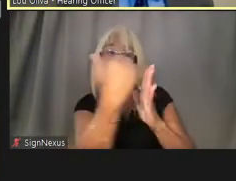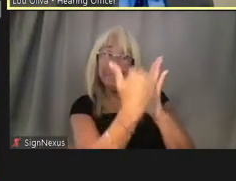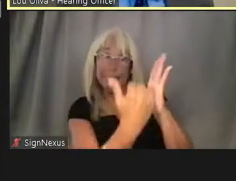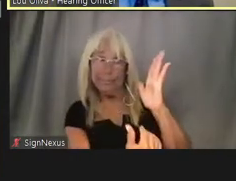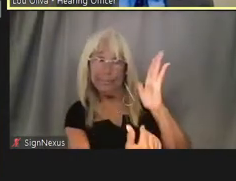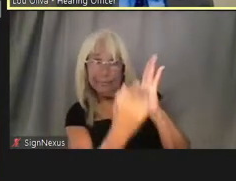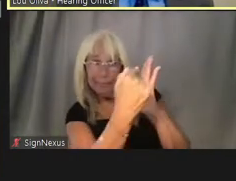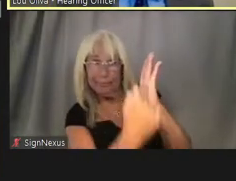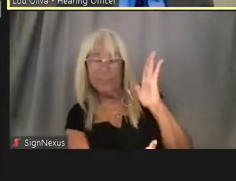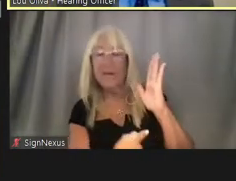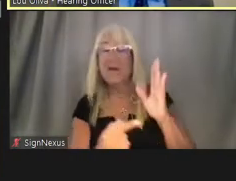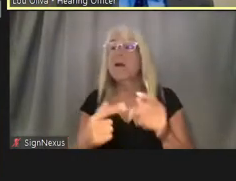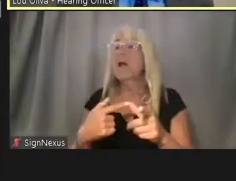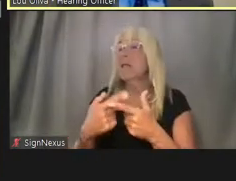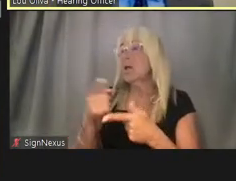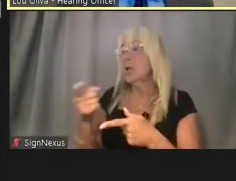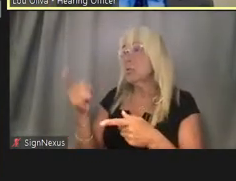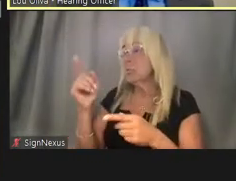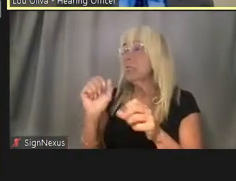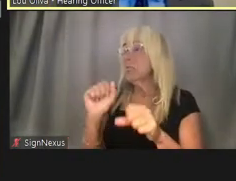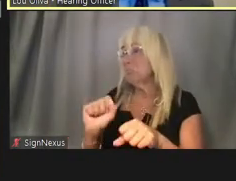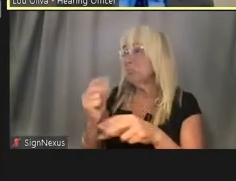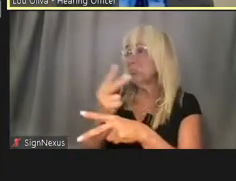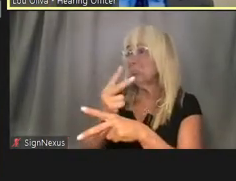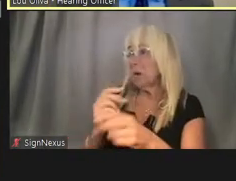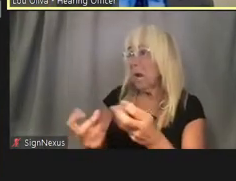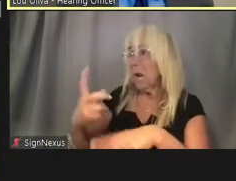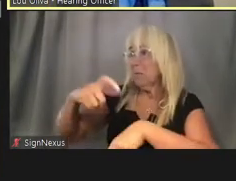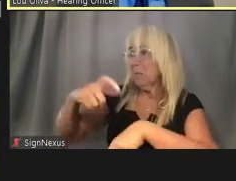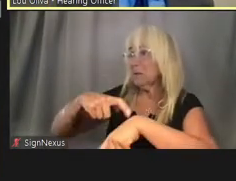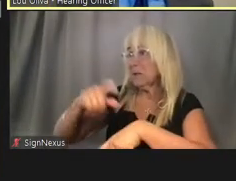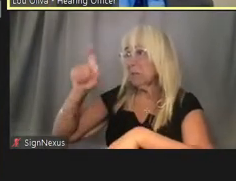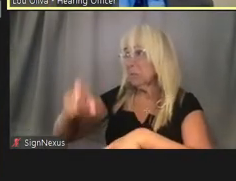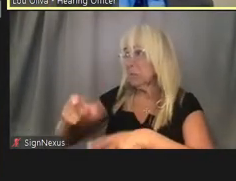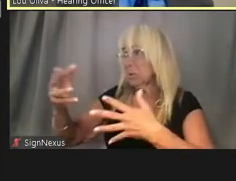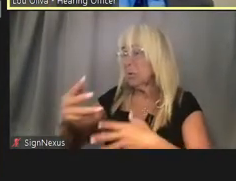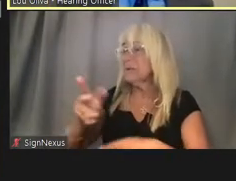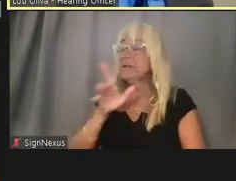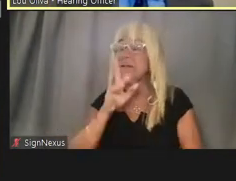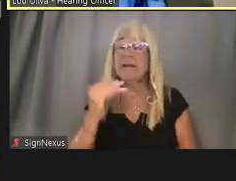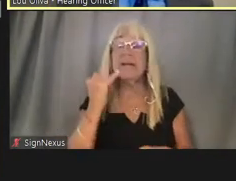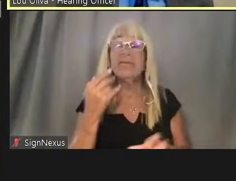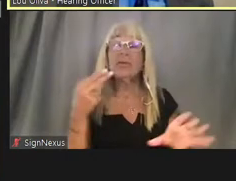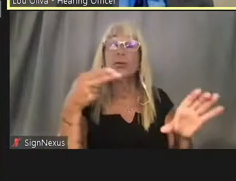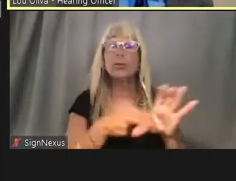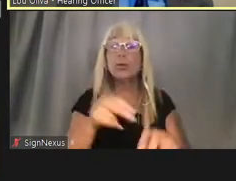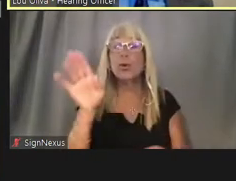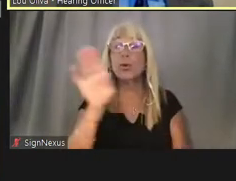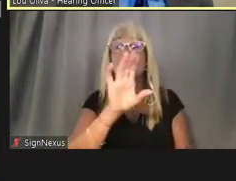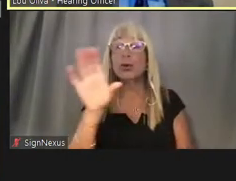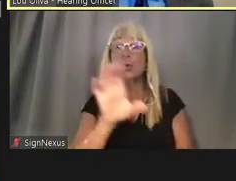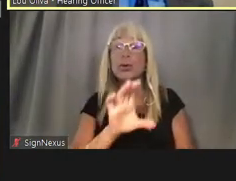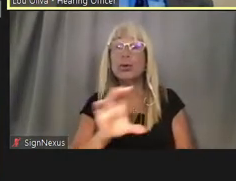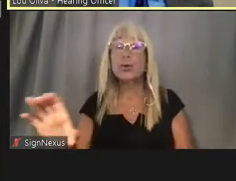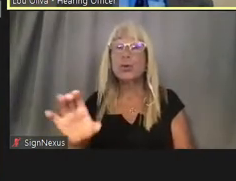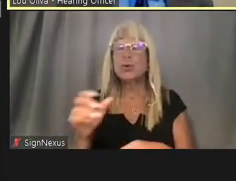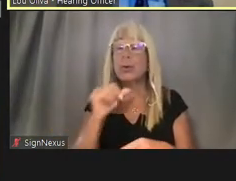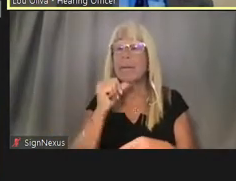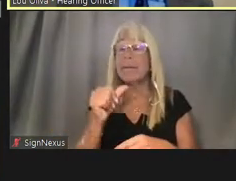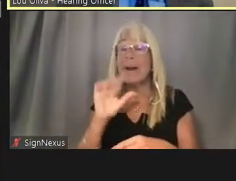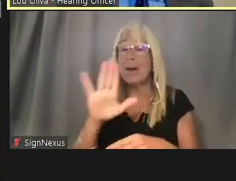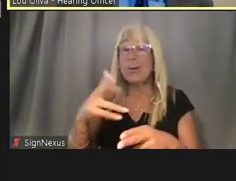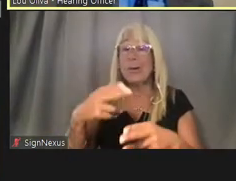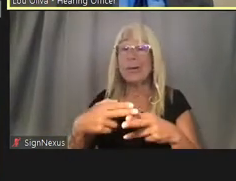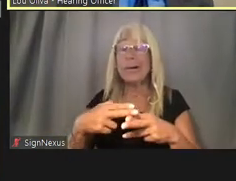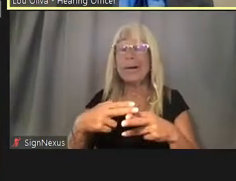longer you may need to wait to speak if you join the zoom under a name that is different from the one you used when